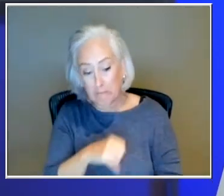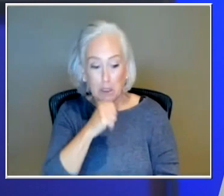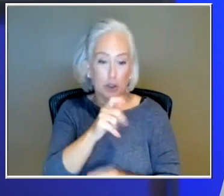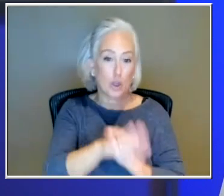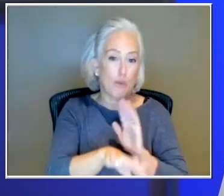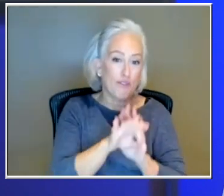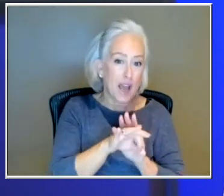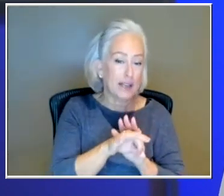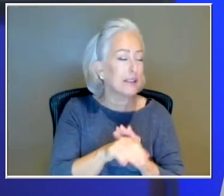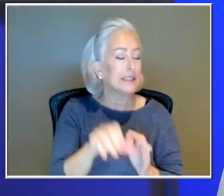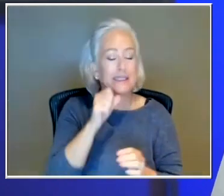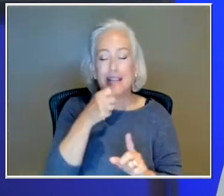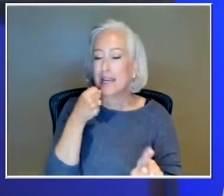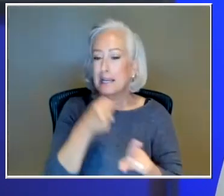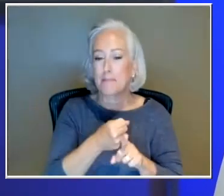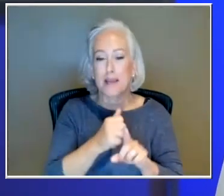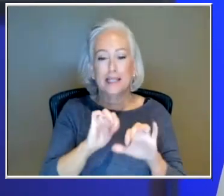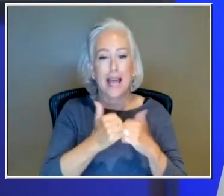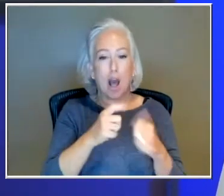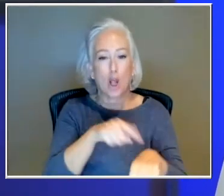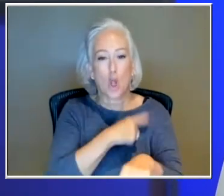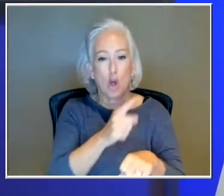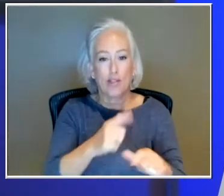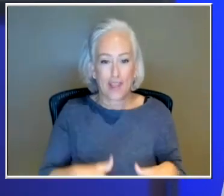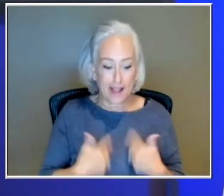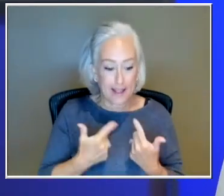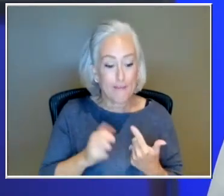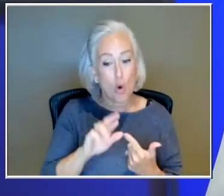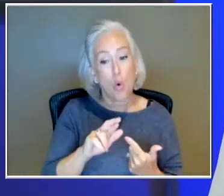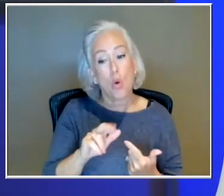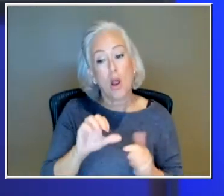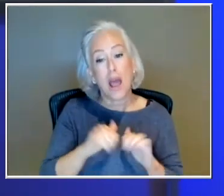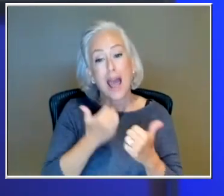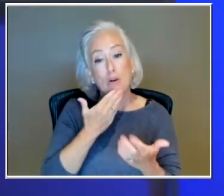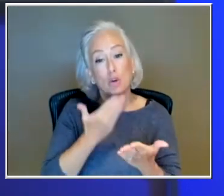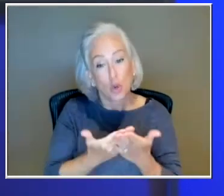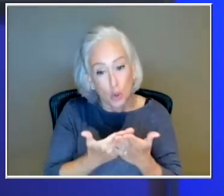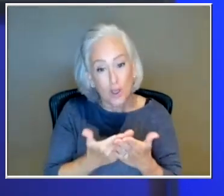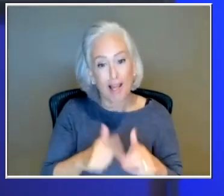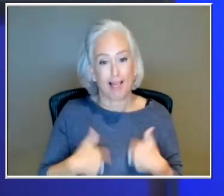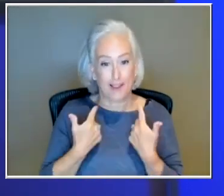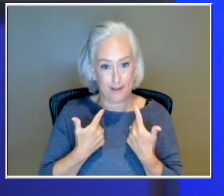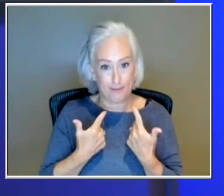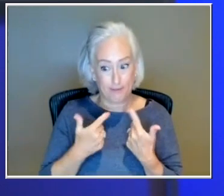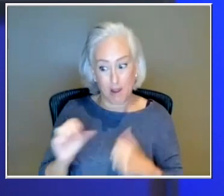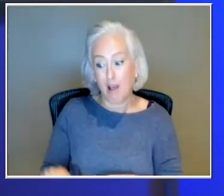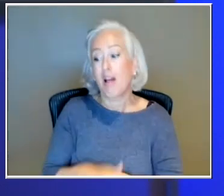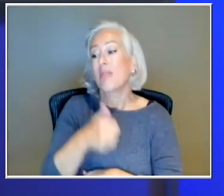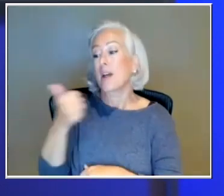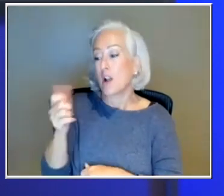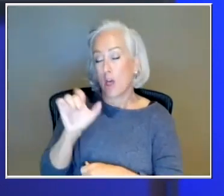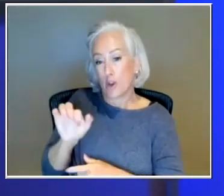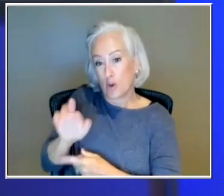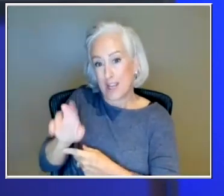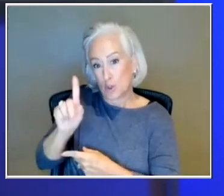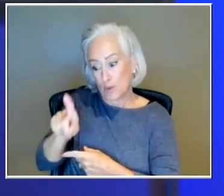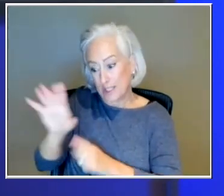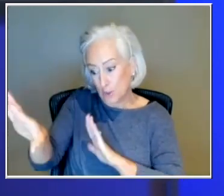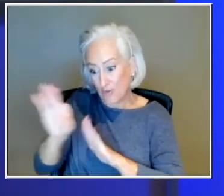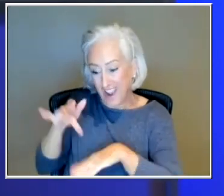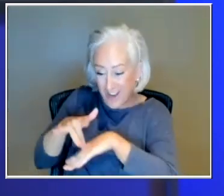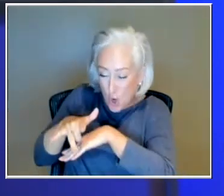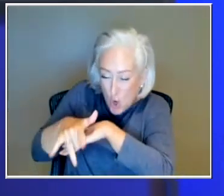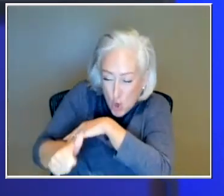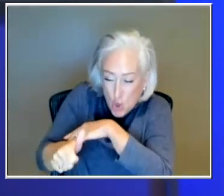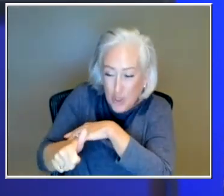long somebody's going to live or how well somebody's going to live. But then there are other cancers that are very important to find early and address early because they are the ones